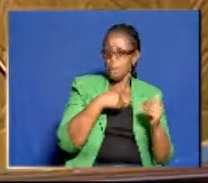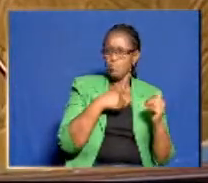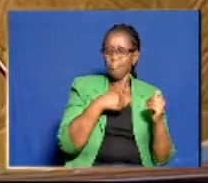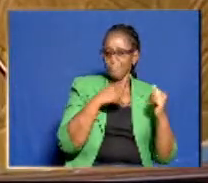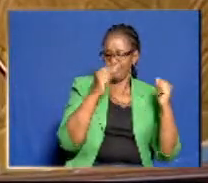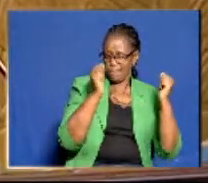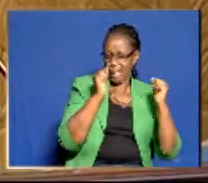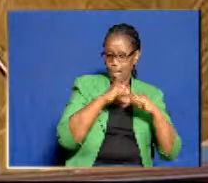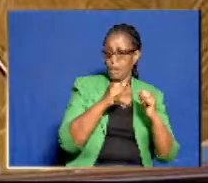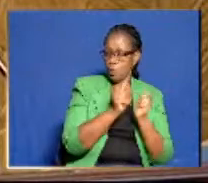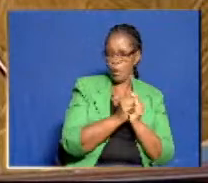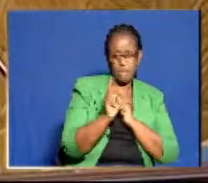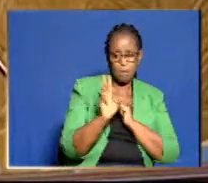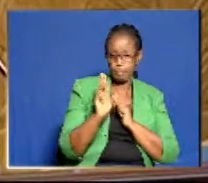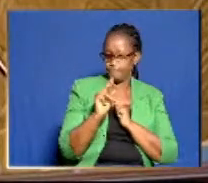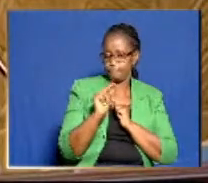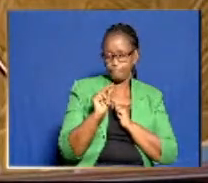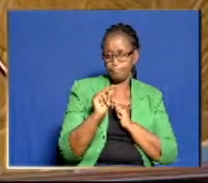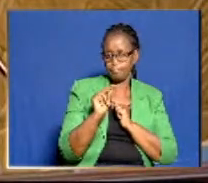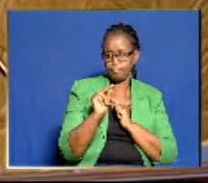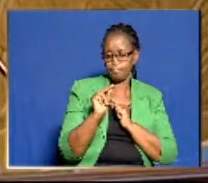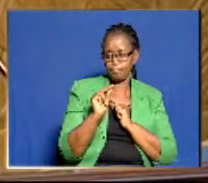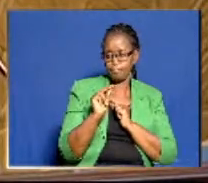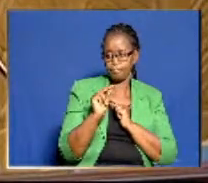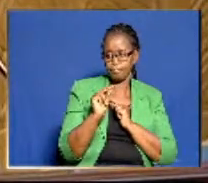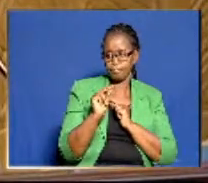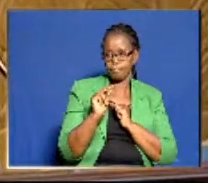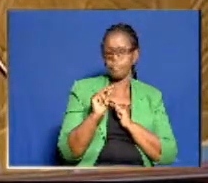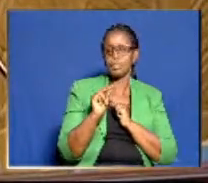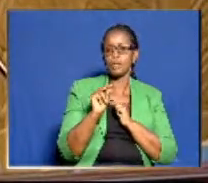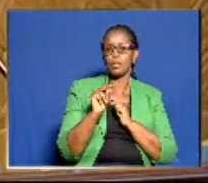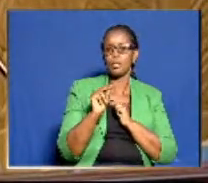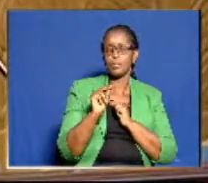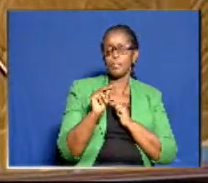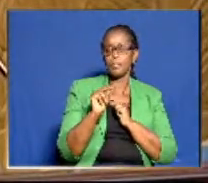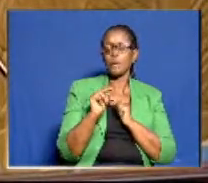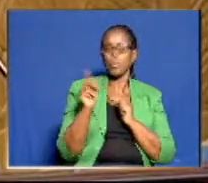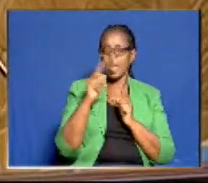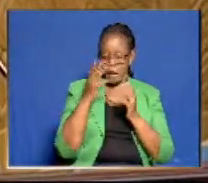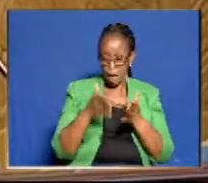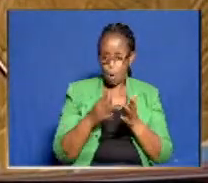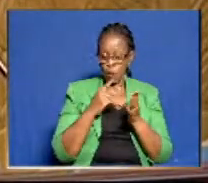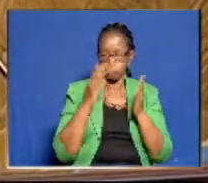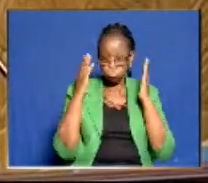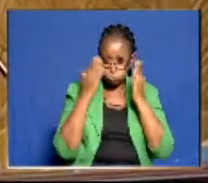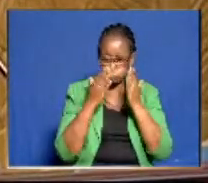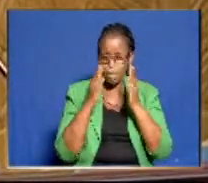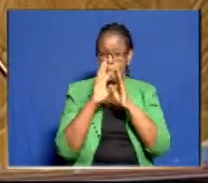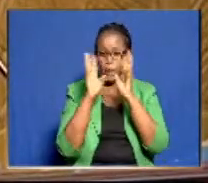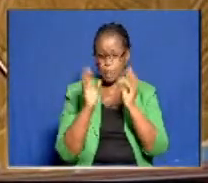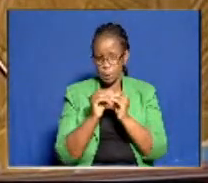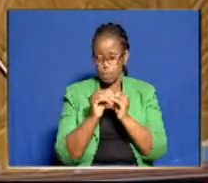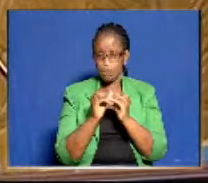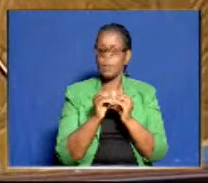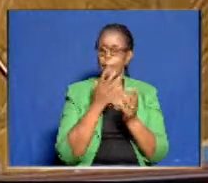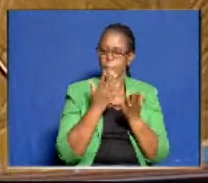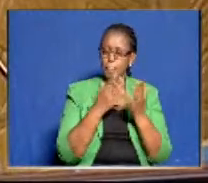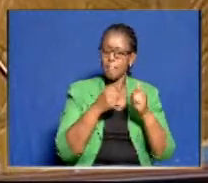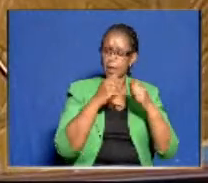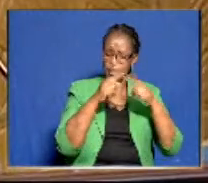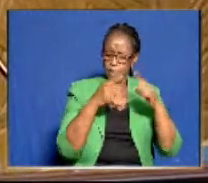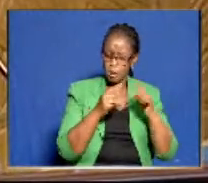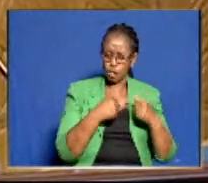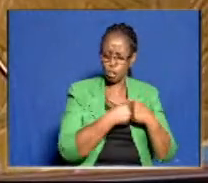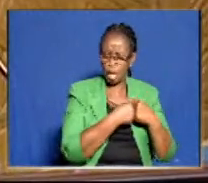to associate with. So the budget is our budget. And the constraints may be the reasons why